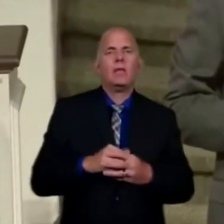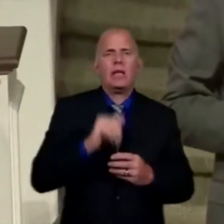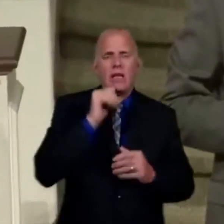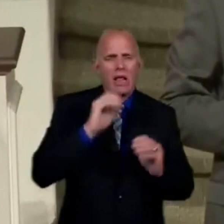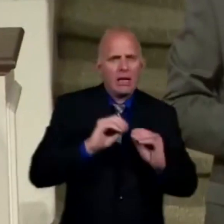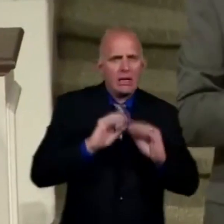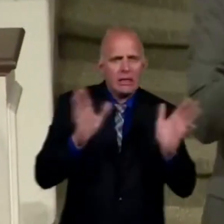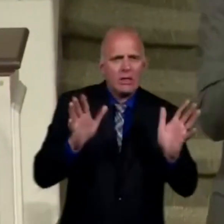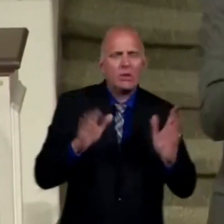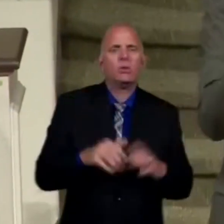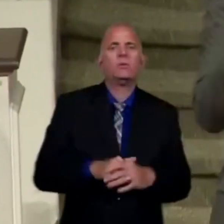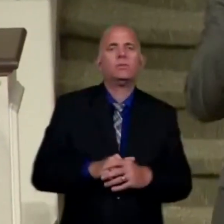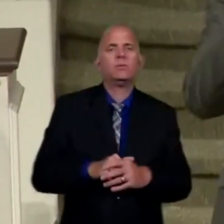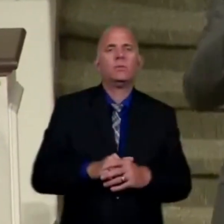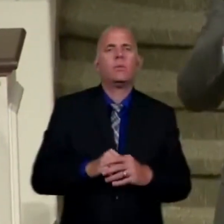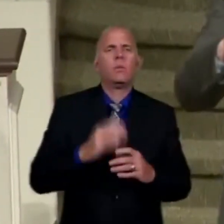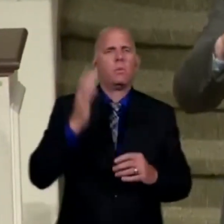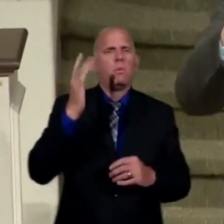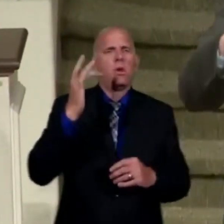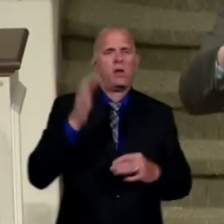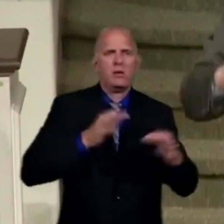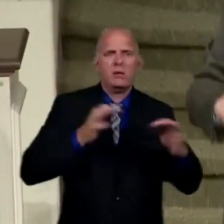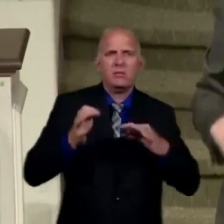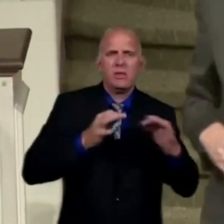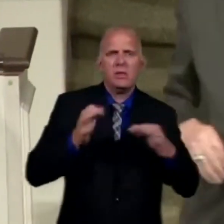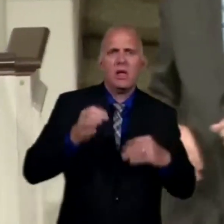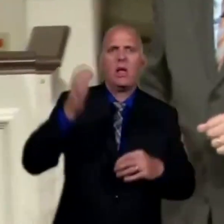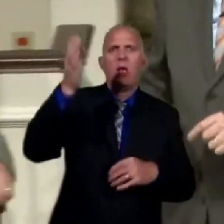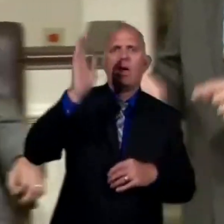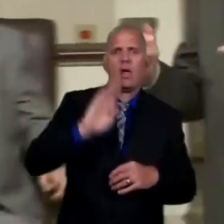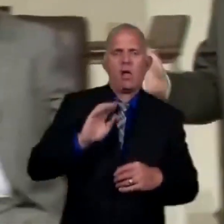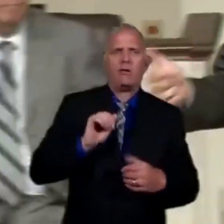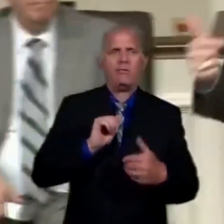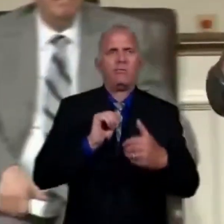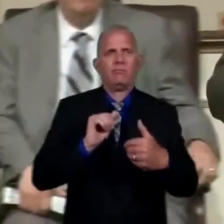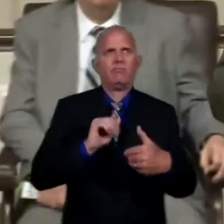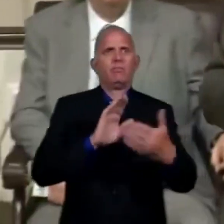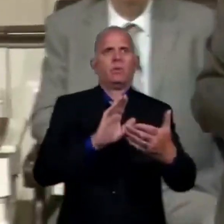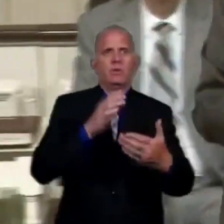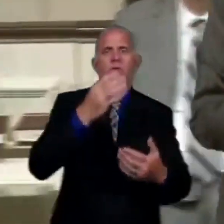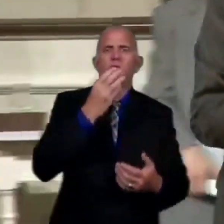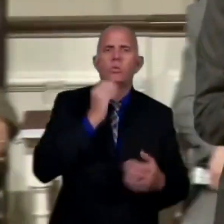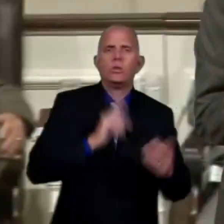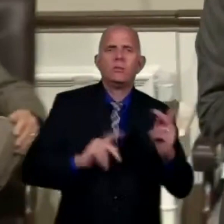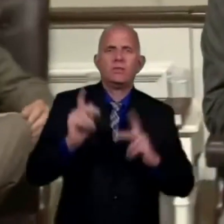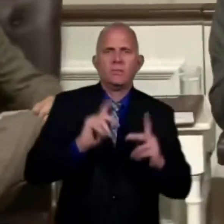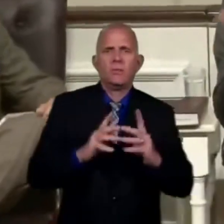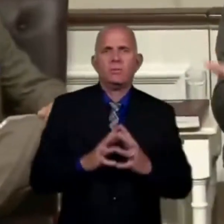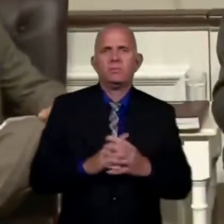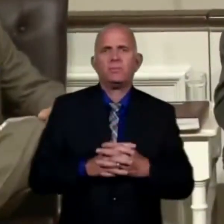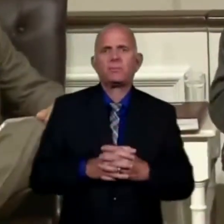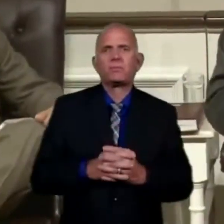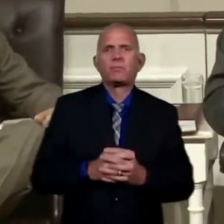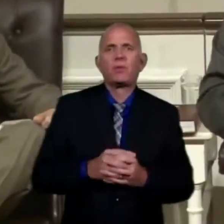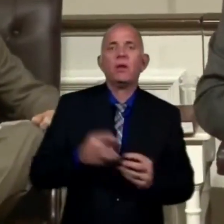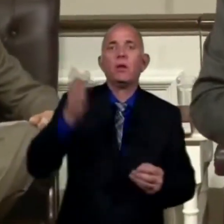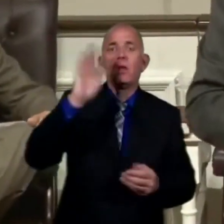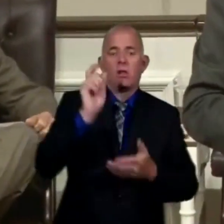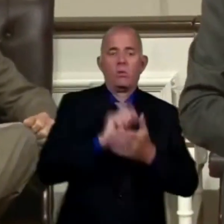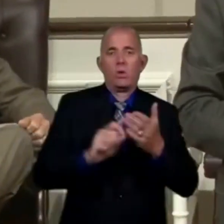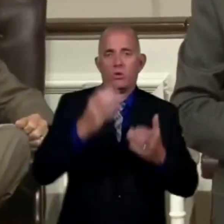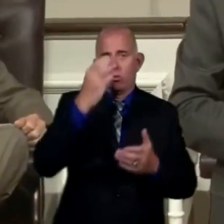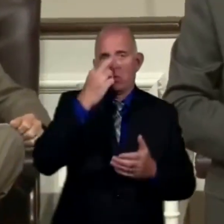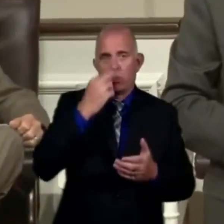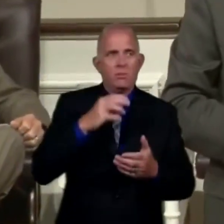chapters, because it talks about how God's approach is to Jewish people. Now, the man who wrote the book of Romans, his name is